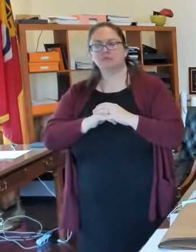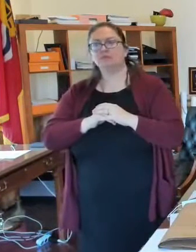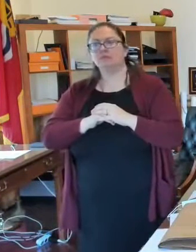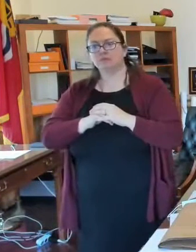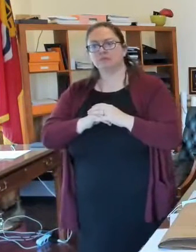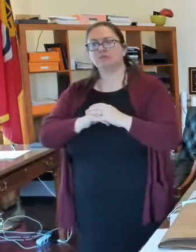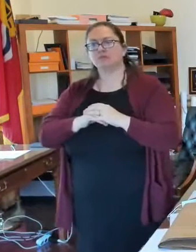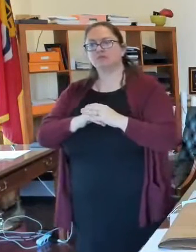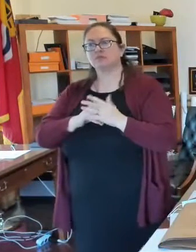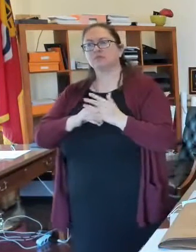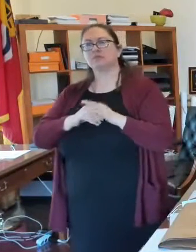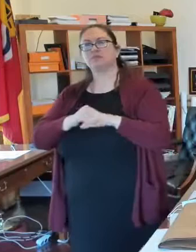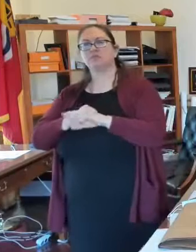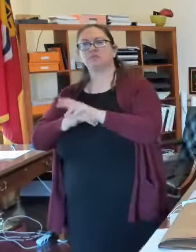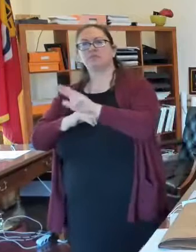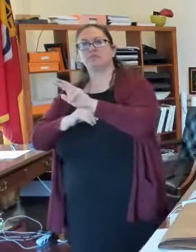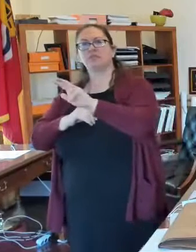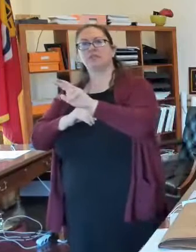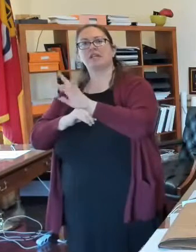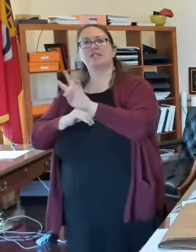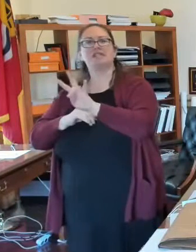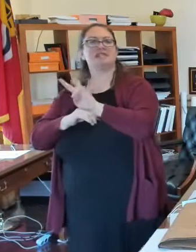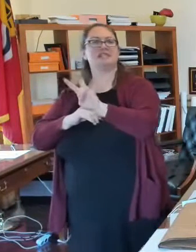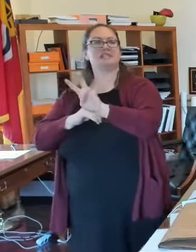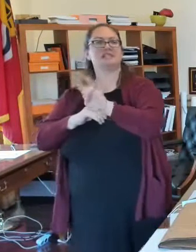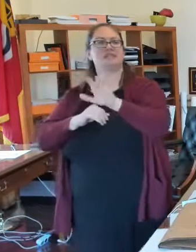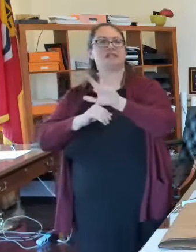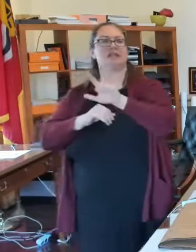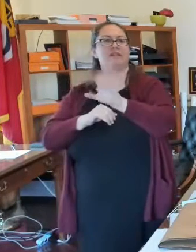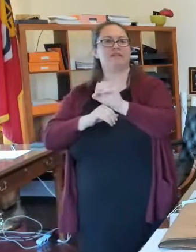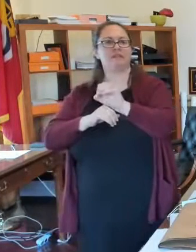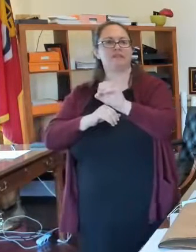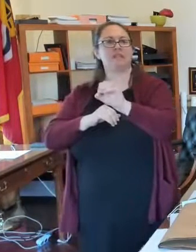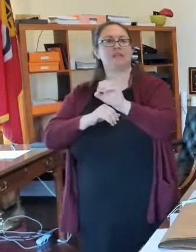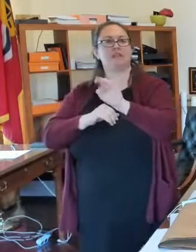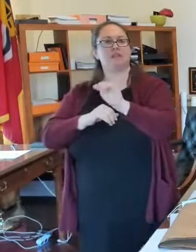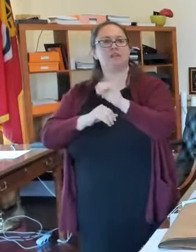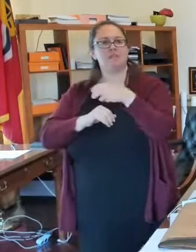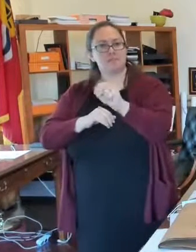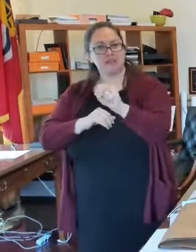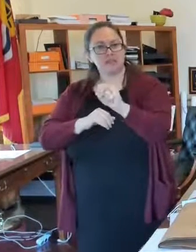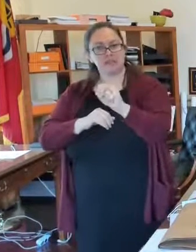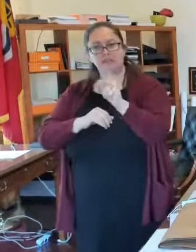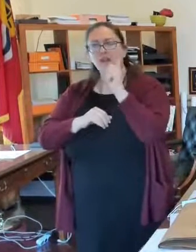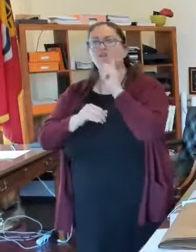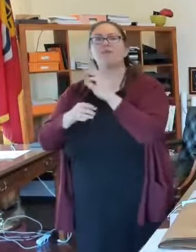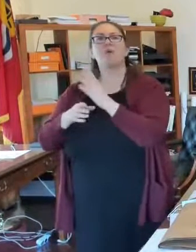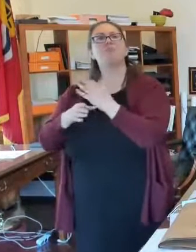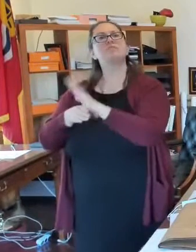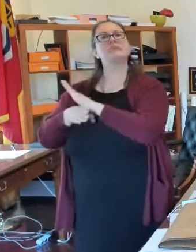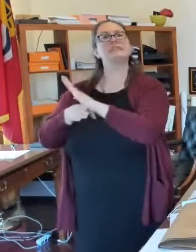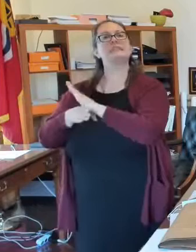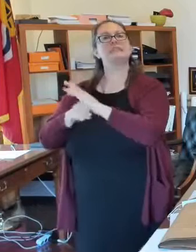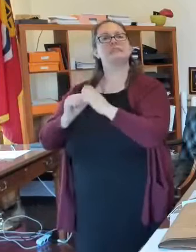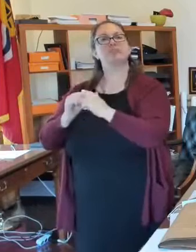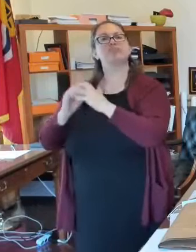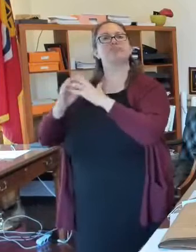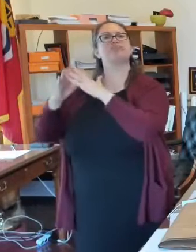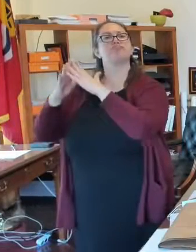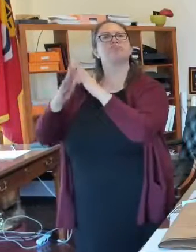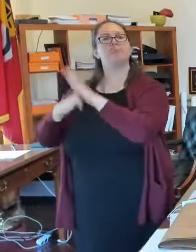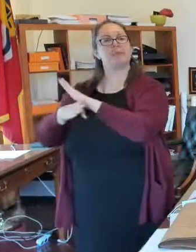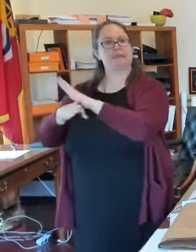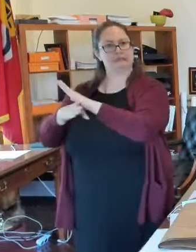3/4 of $1 billion, $752 million, was in commercial development,